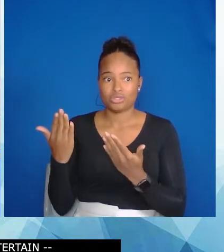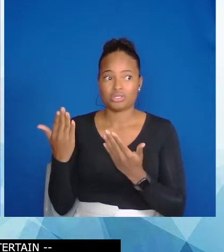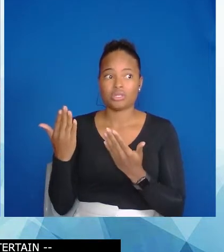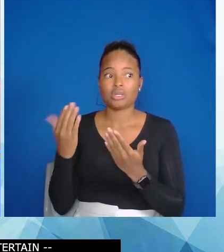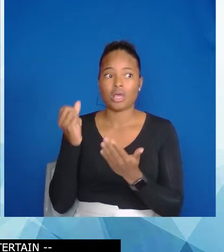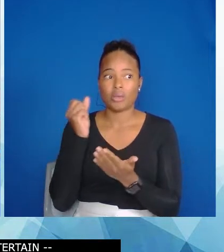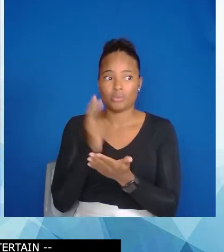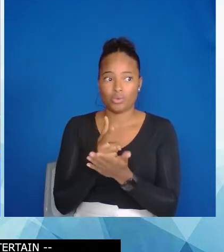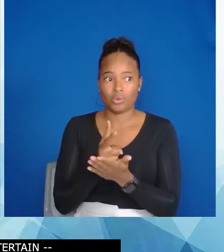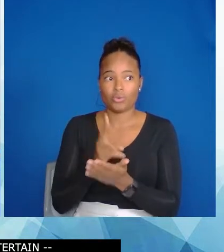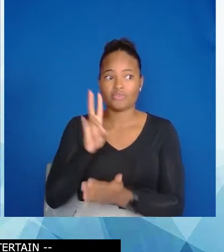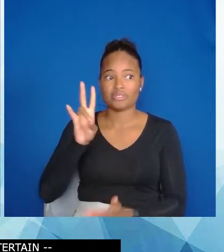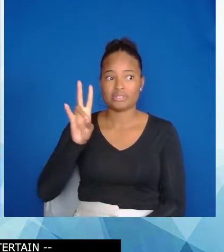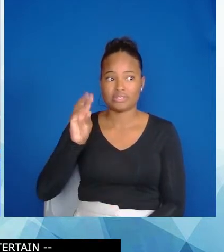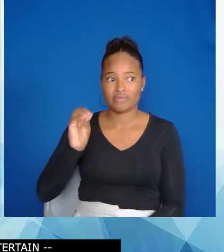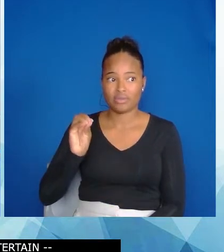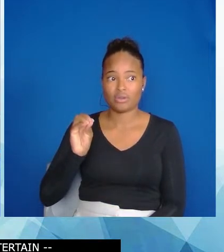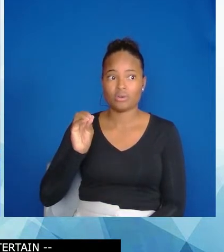702?